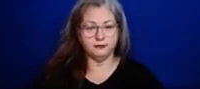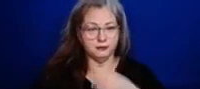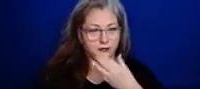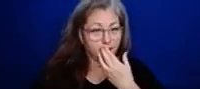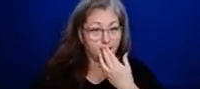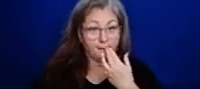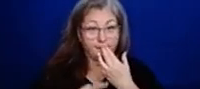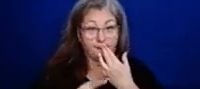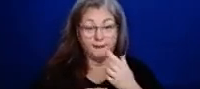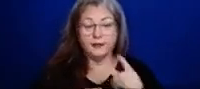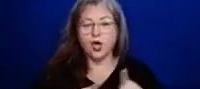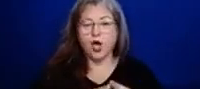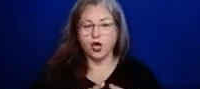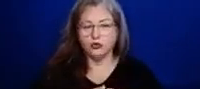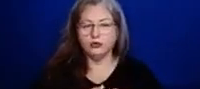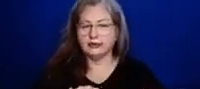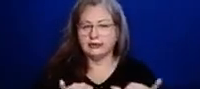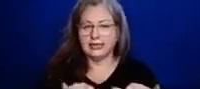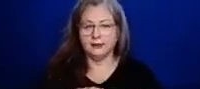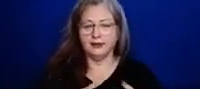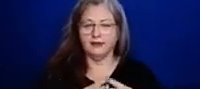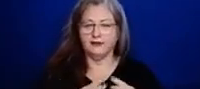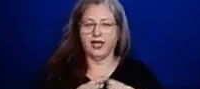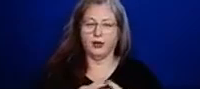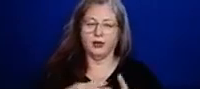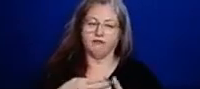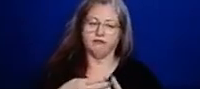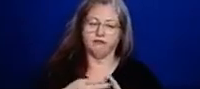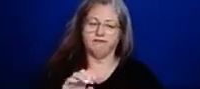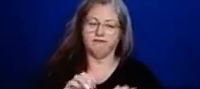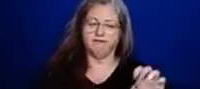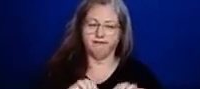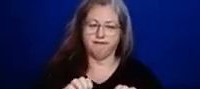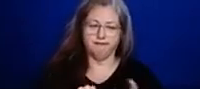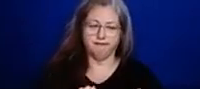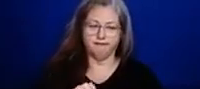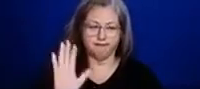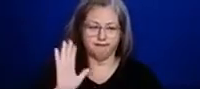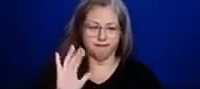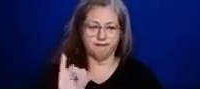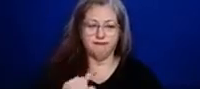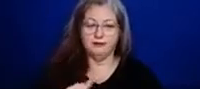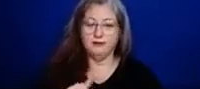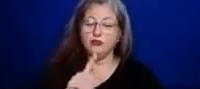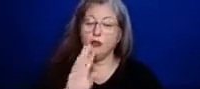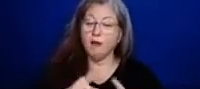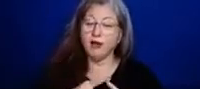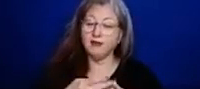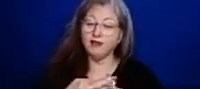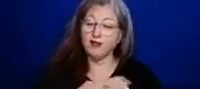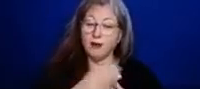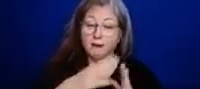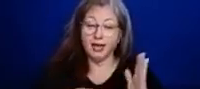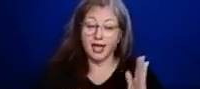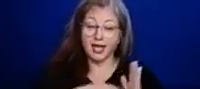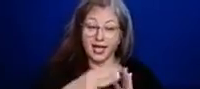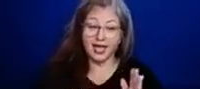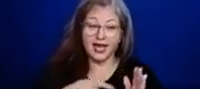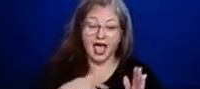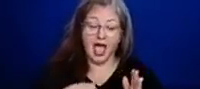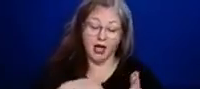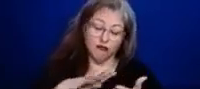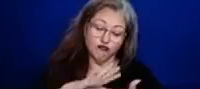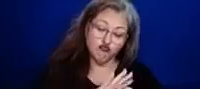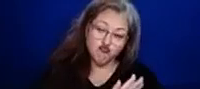This one also is the same. It's very also experimental because it was like the ink that I told you that I pressed